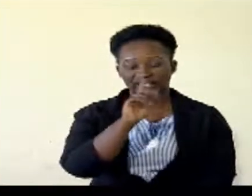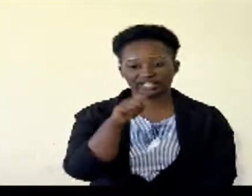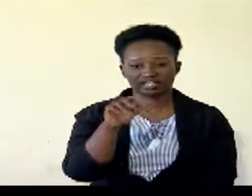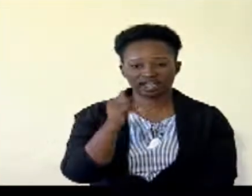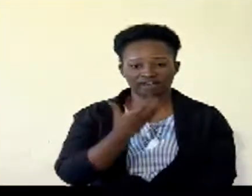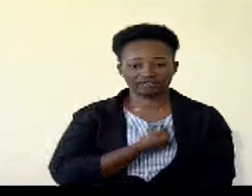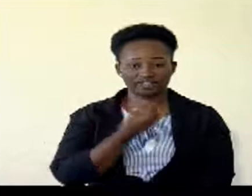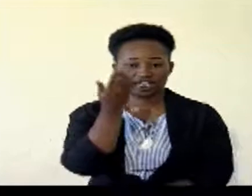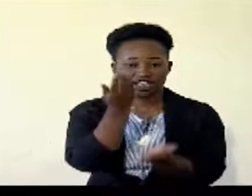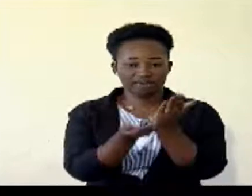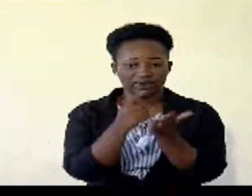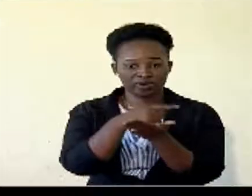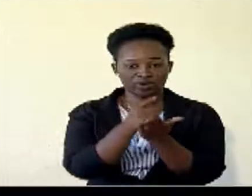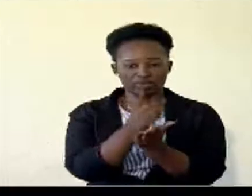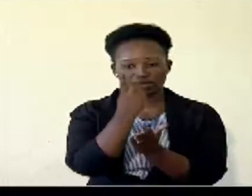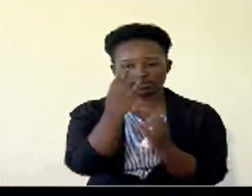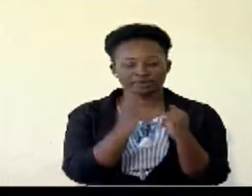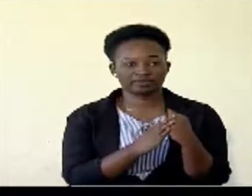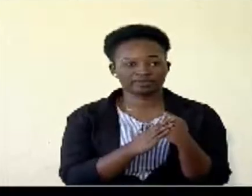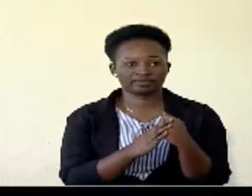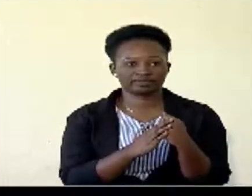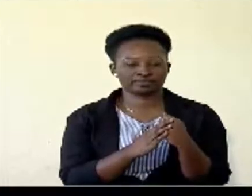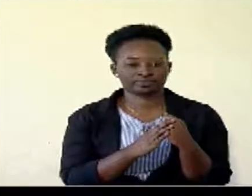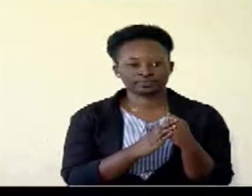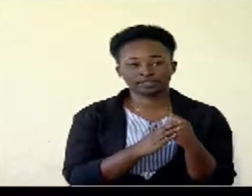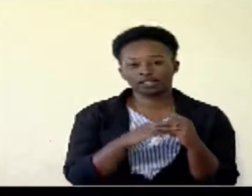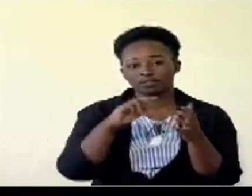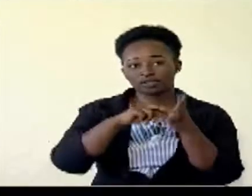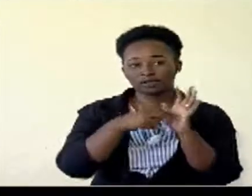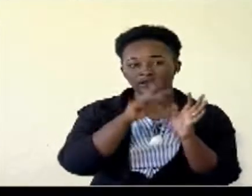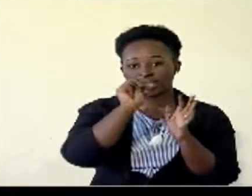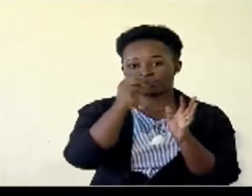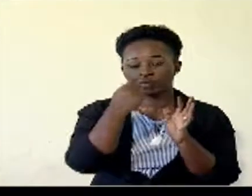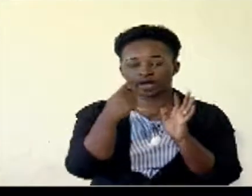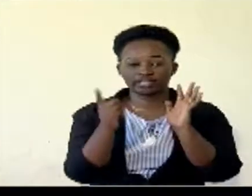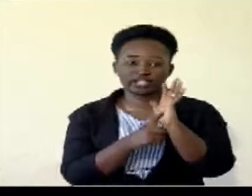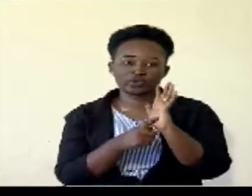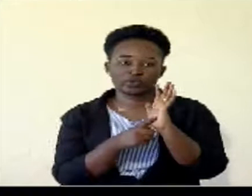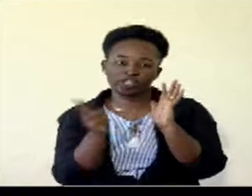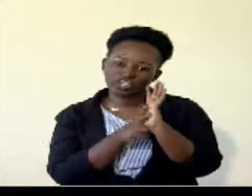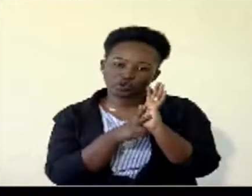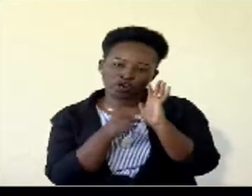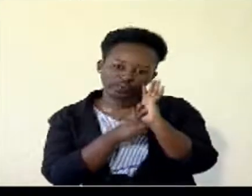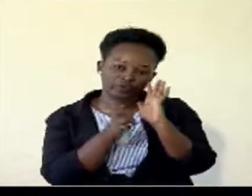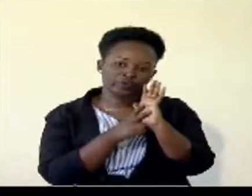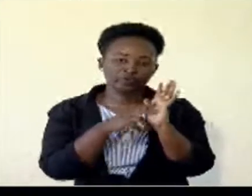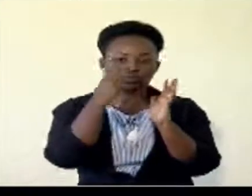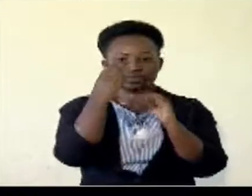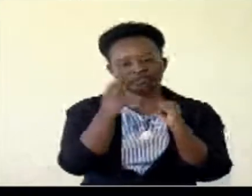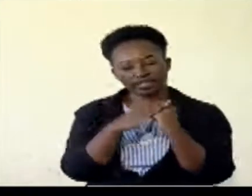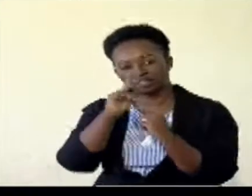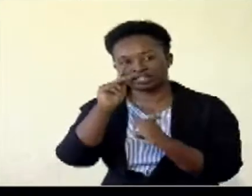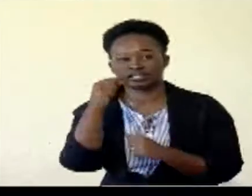28 kilograms. So M1 is equal to 28 kilograms. This